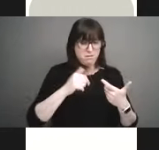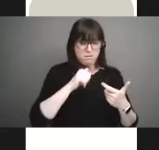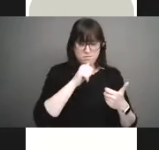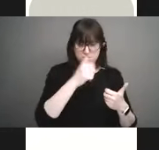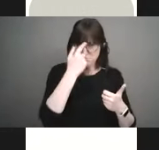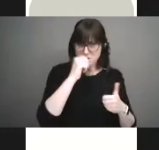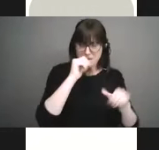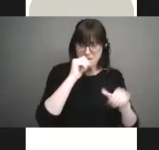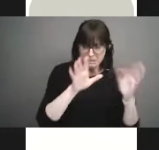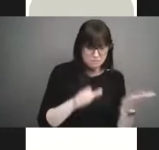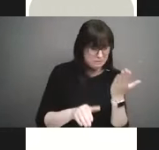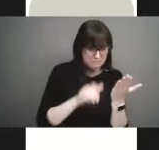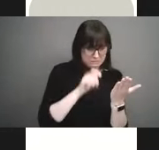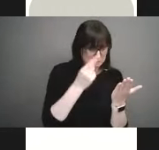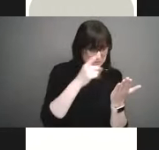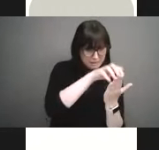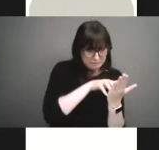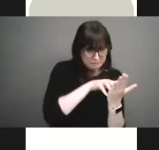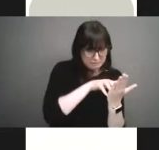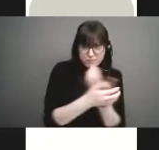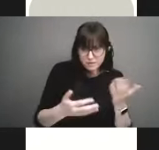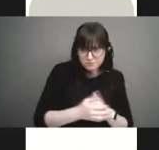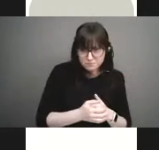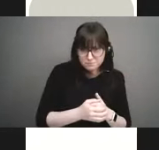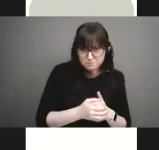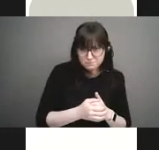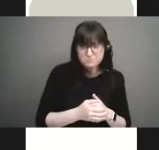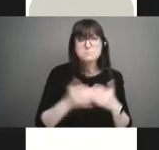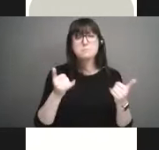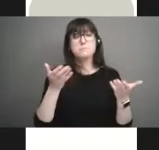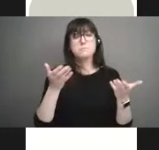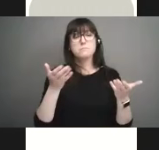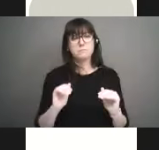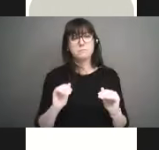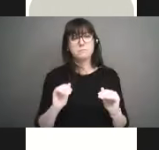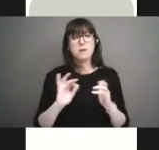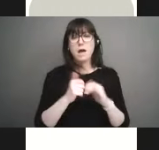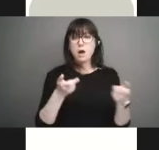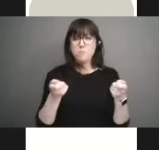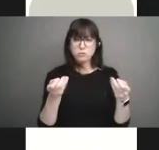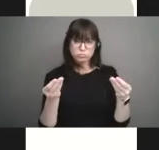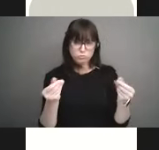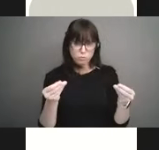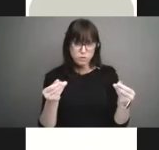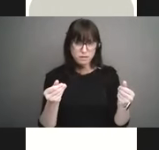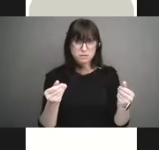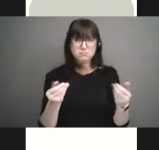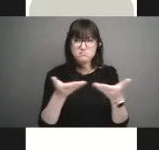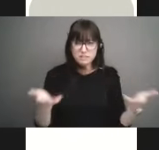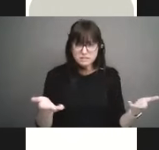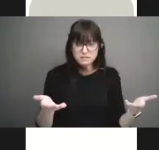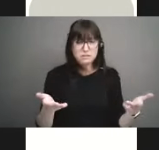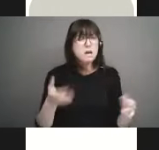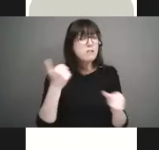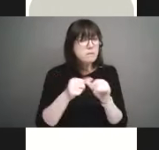revoke. So now let's move to capacity to manage property. Appreciate I told you